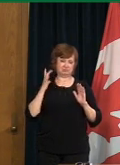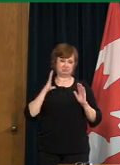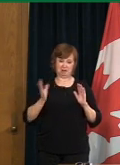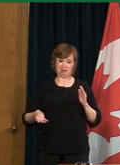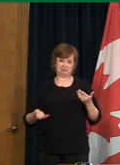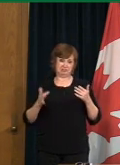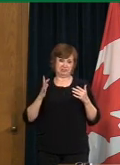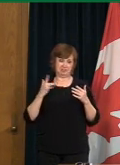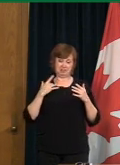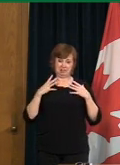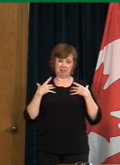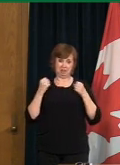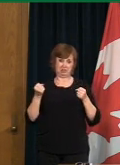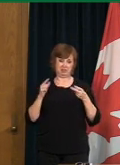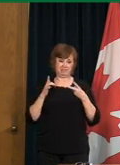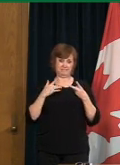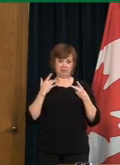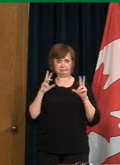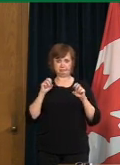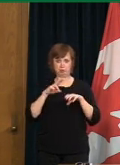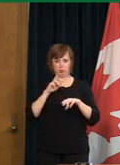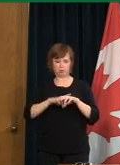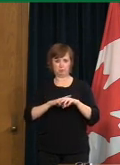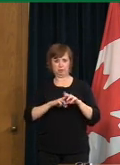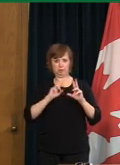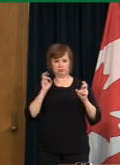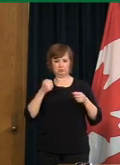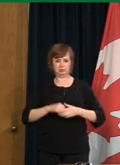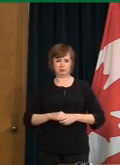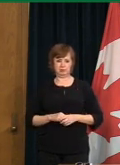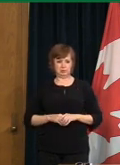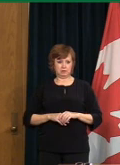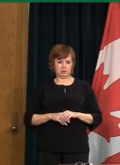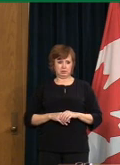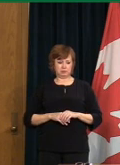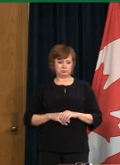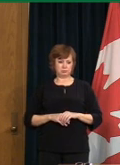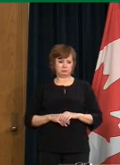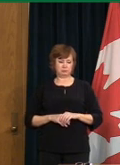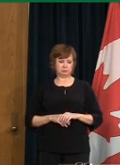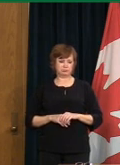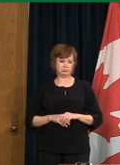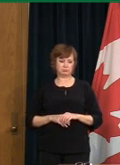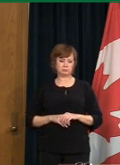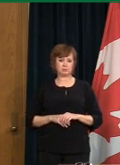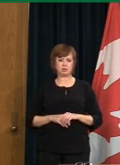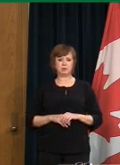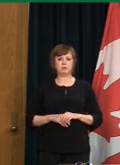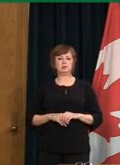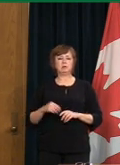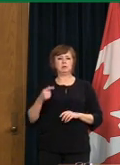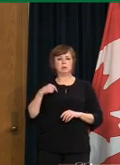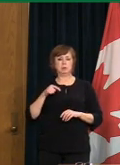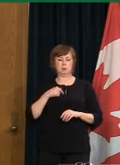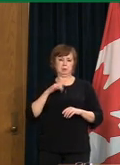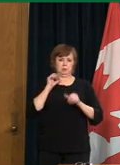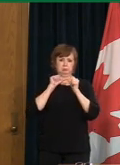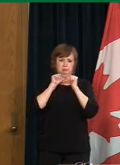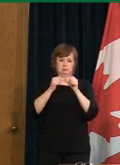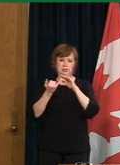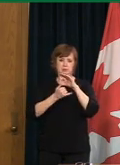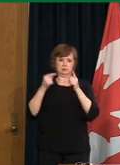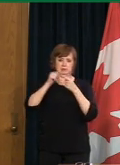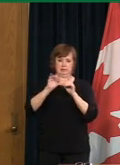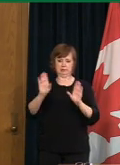quite fine and as normal as I suppose I will ever feel. But most certainly we will see our self-isolation through